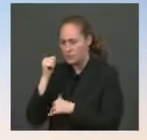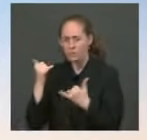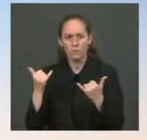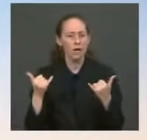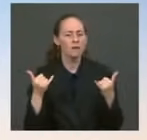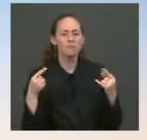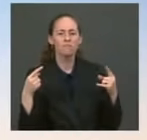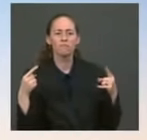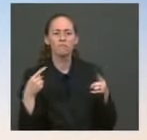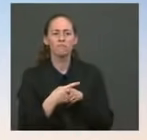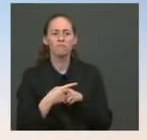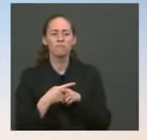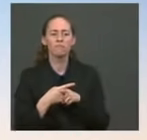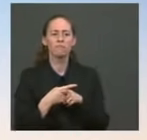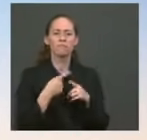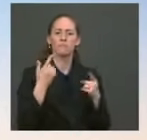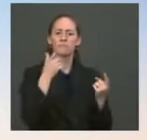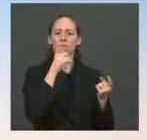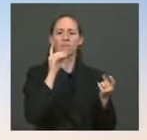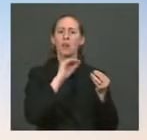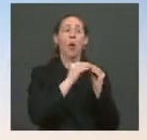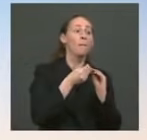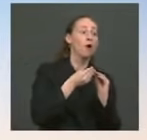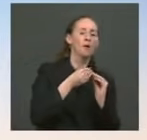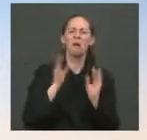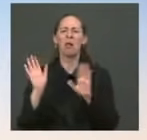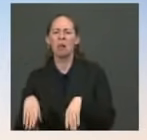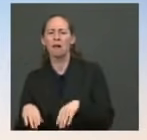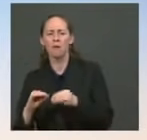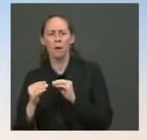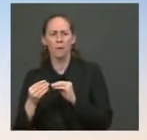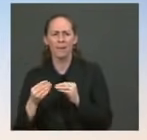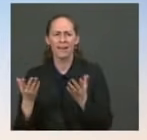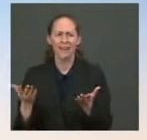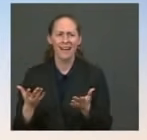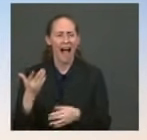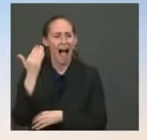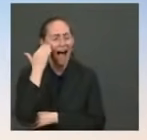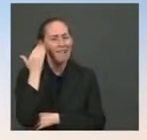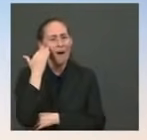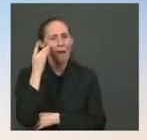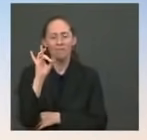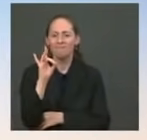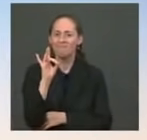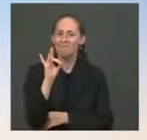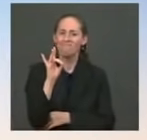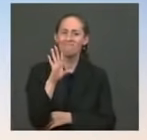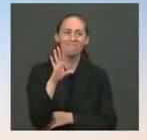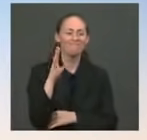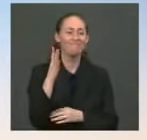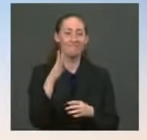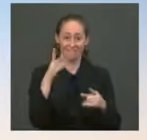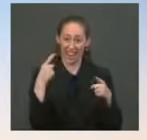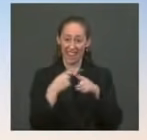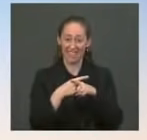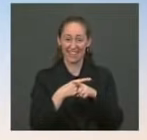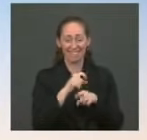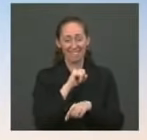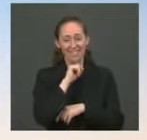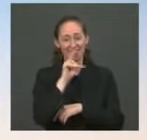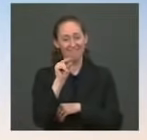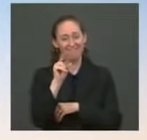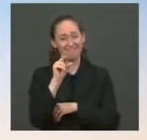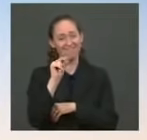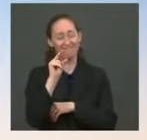give me a number, to today to forget the number? I know this sounds hard to believe, but they're not actually contradictory. What the president was trying to convey